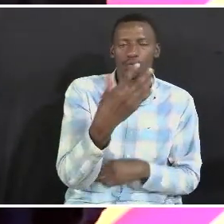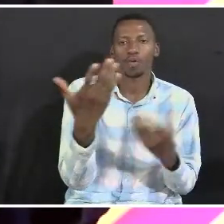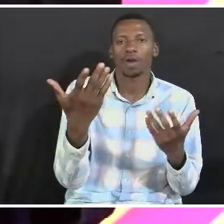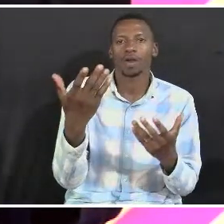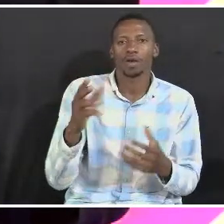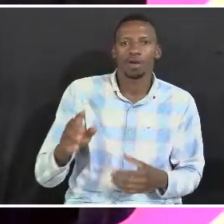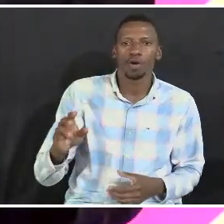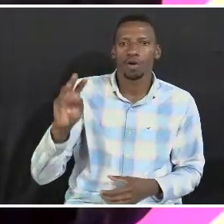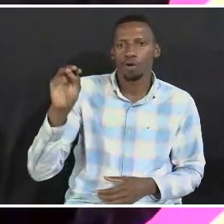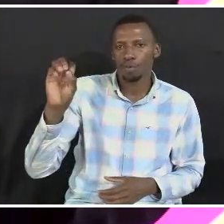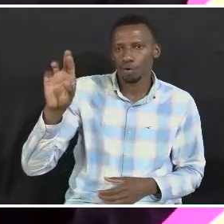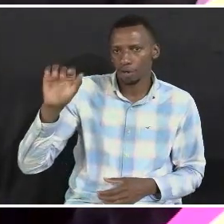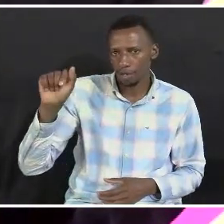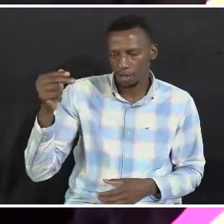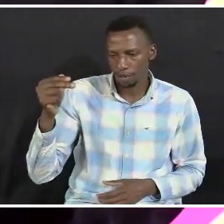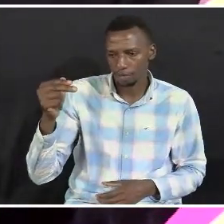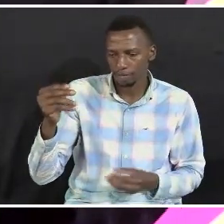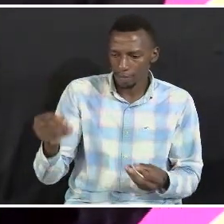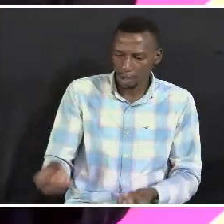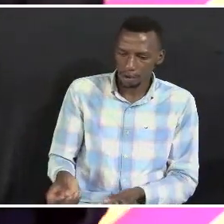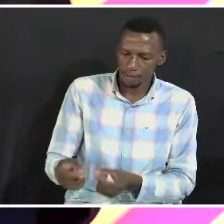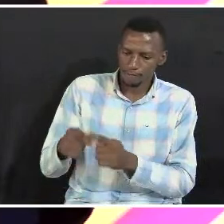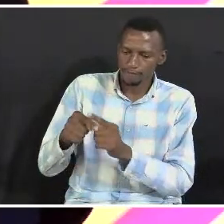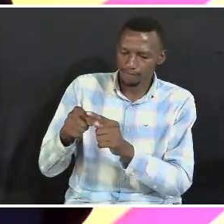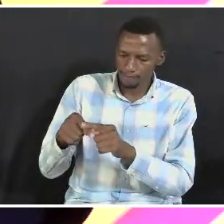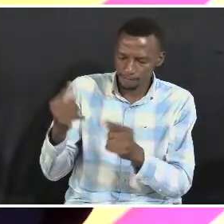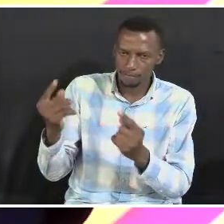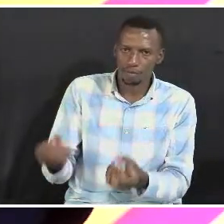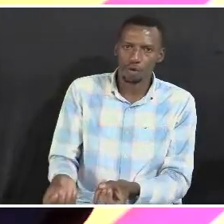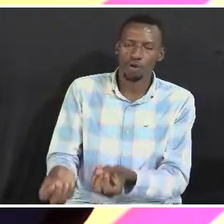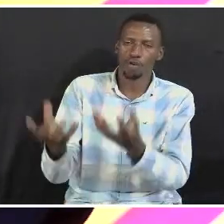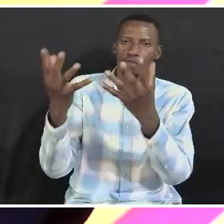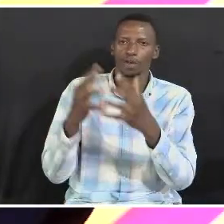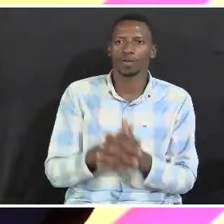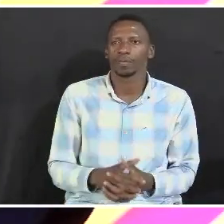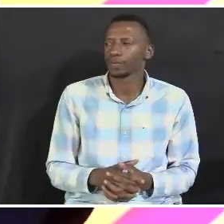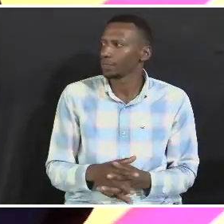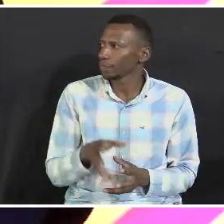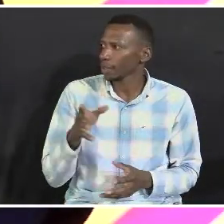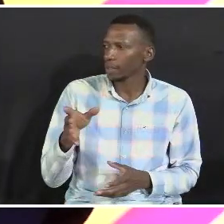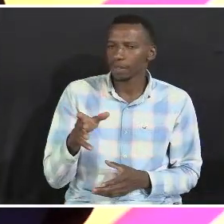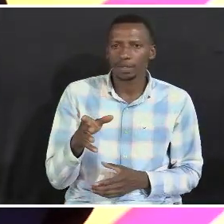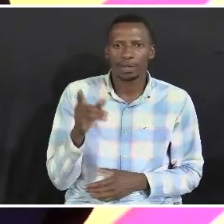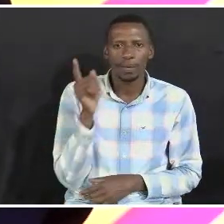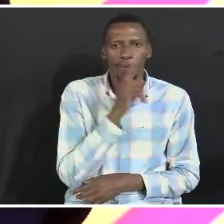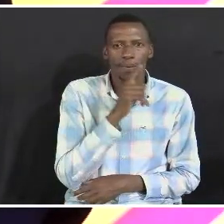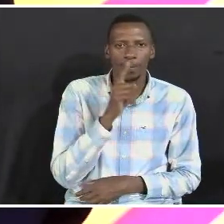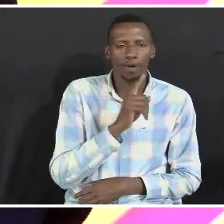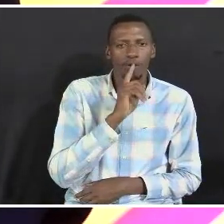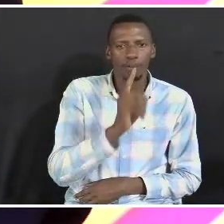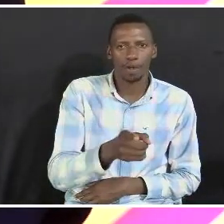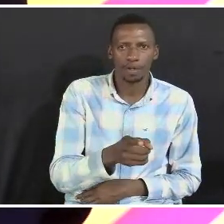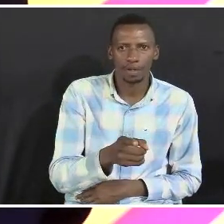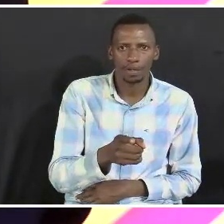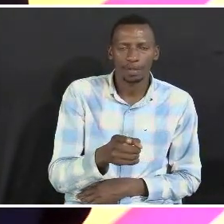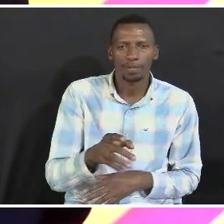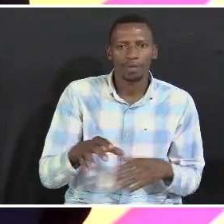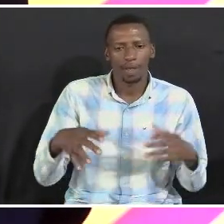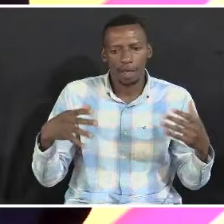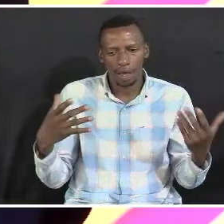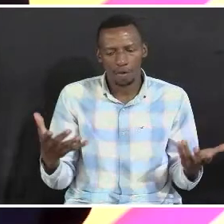offer him an burnt offering. So, this strange command, how is